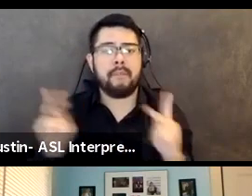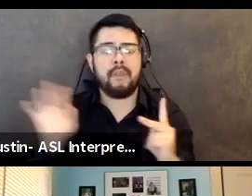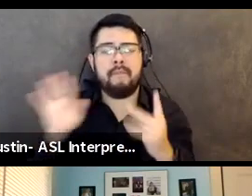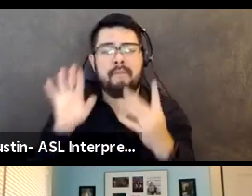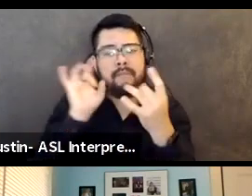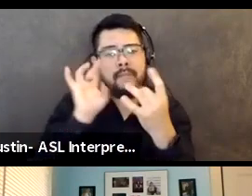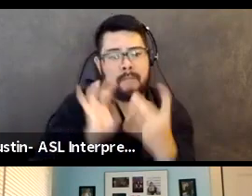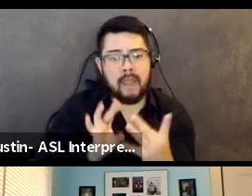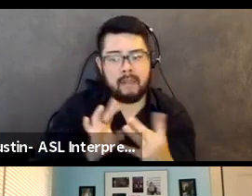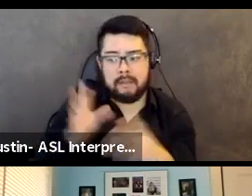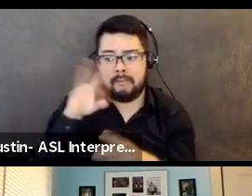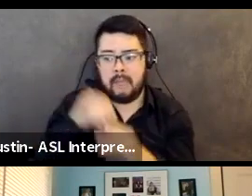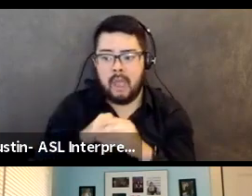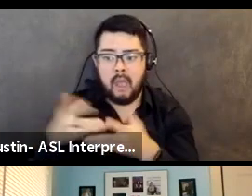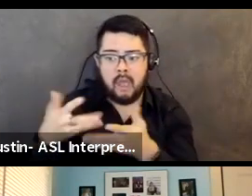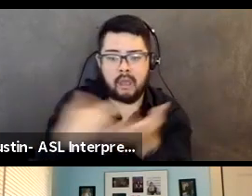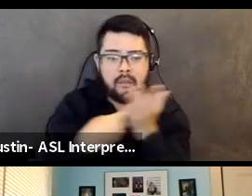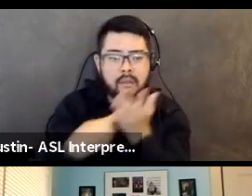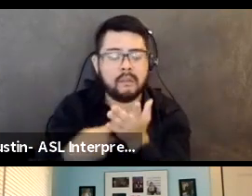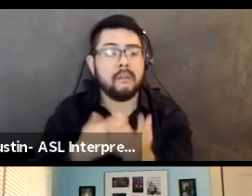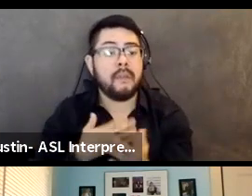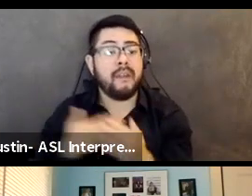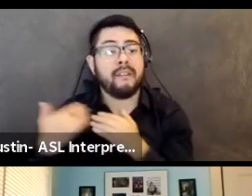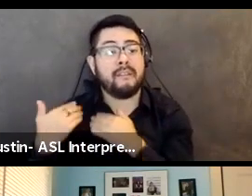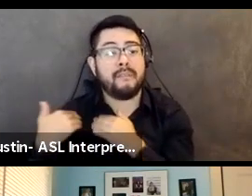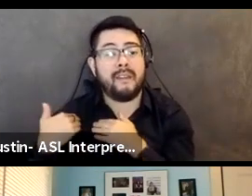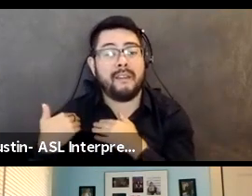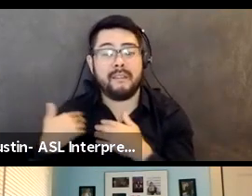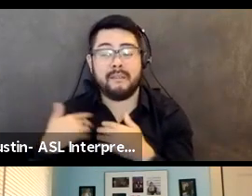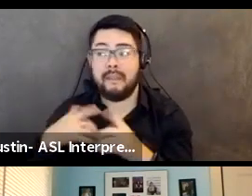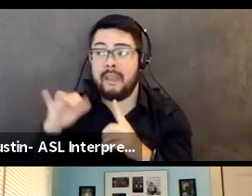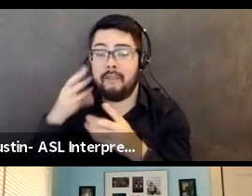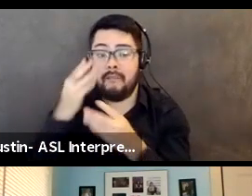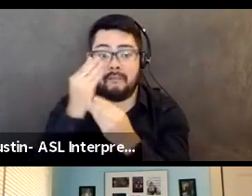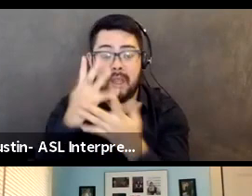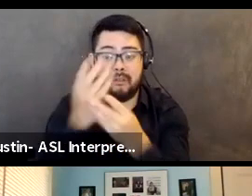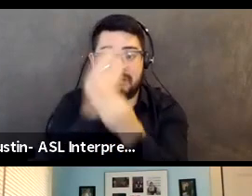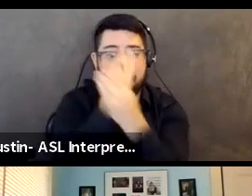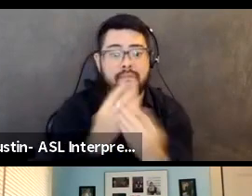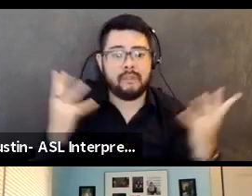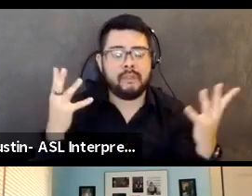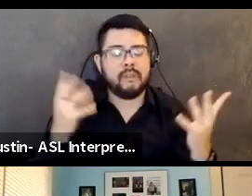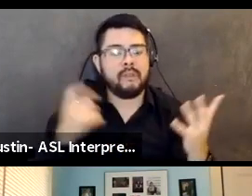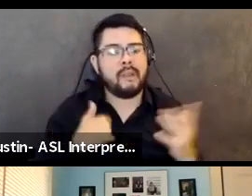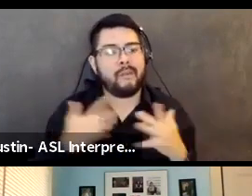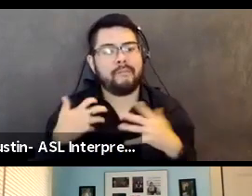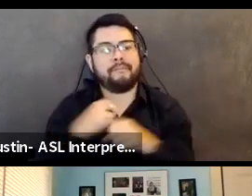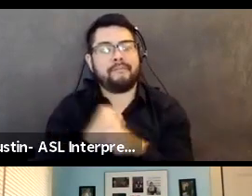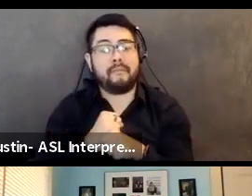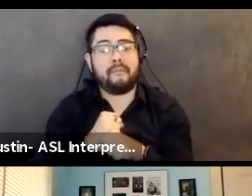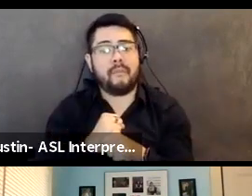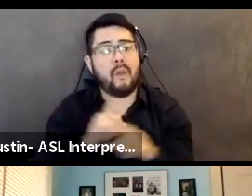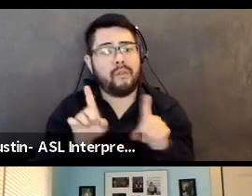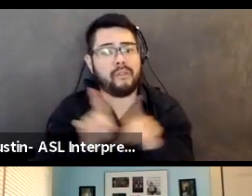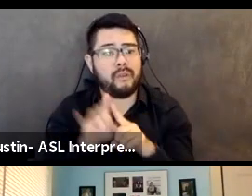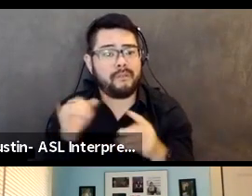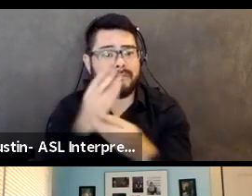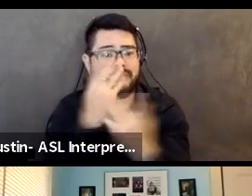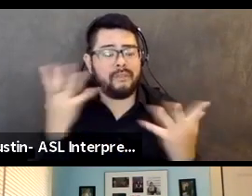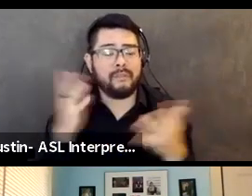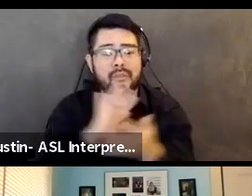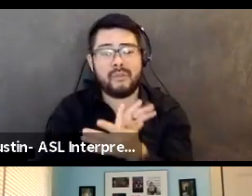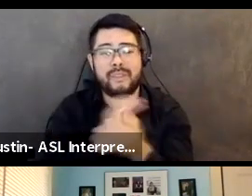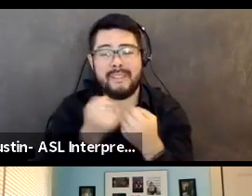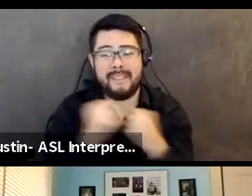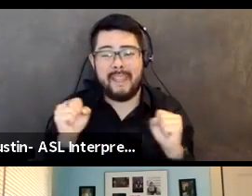it's my responsibility to make sure that people have the information they need and that long story short schools are safe and to board member